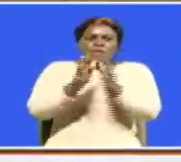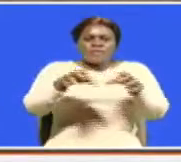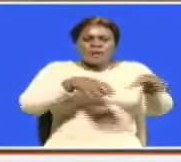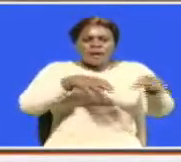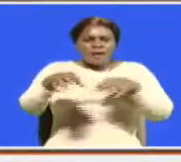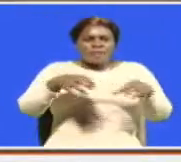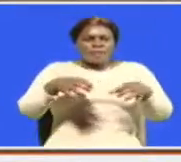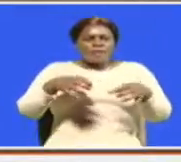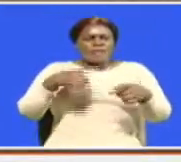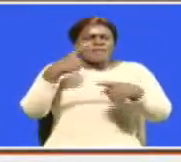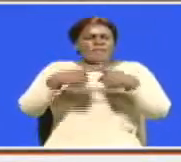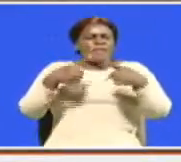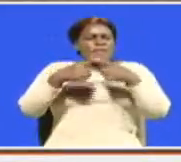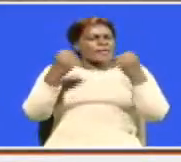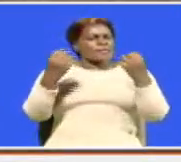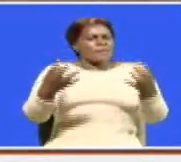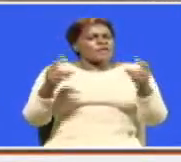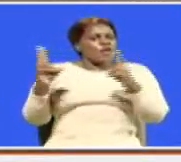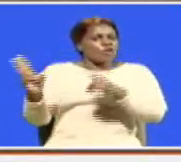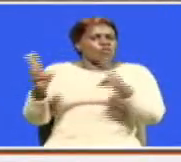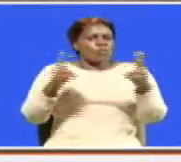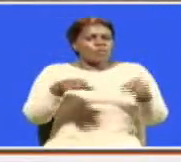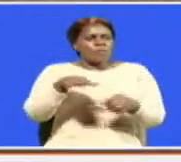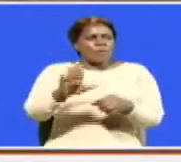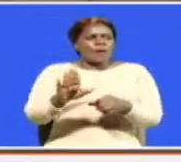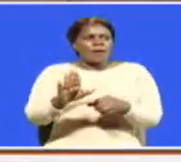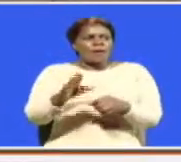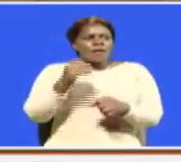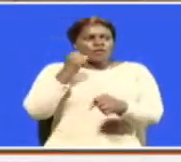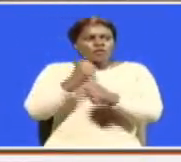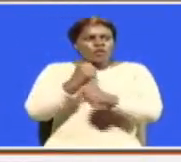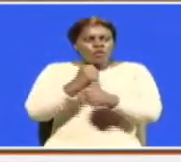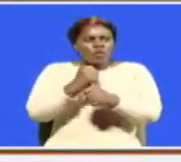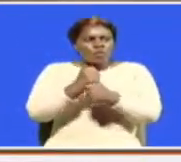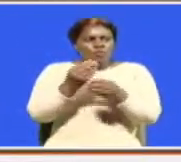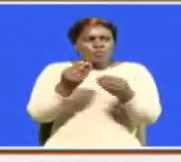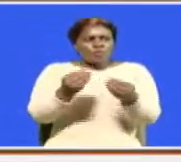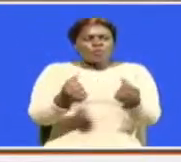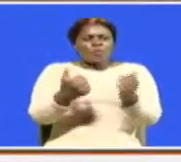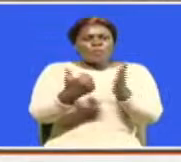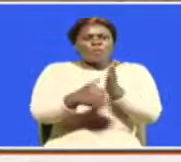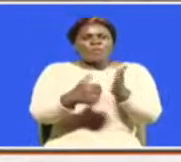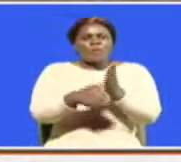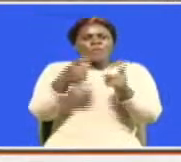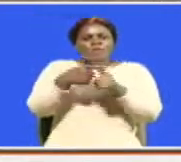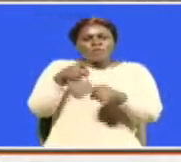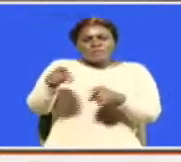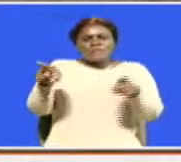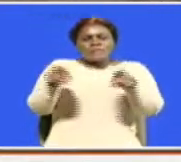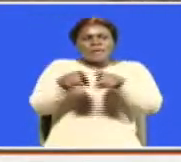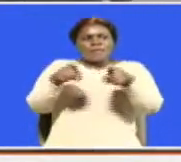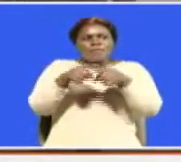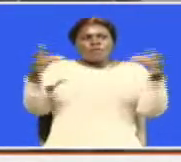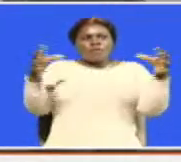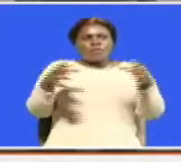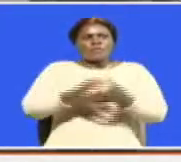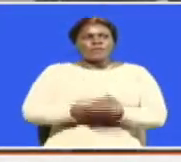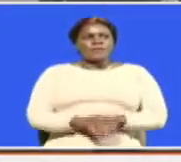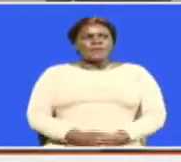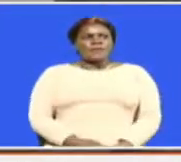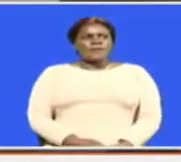wildlife for centuries, so naturally the team tasked to handle the menace would be from the same community.